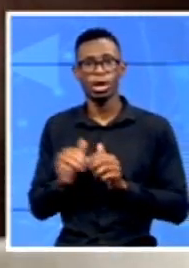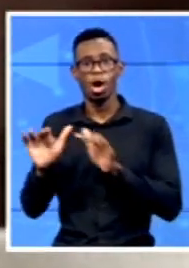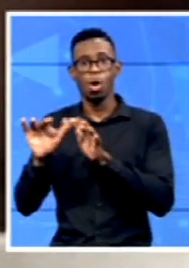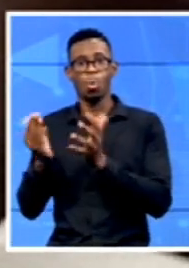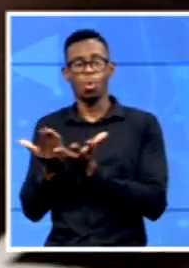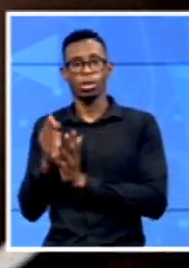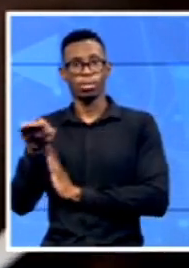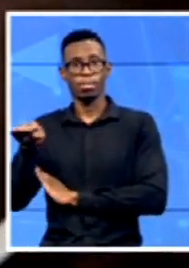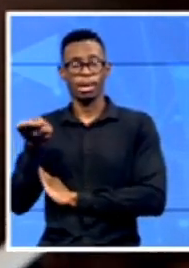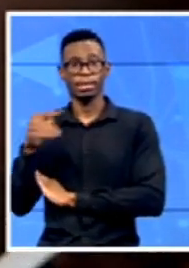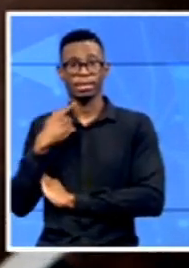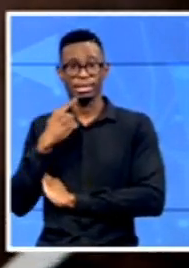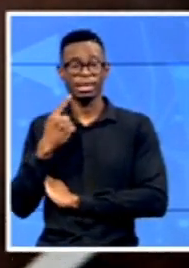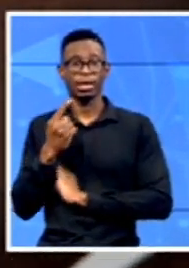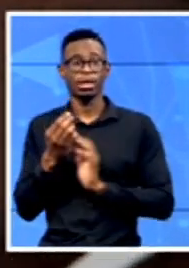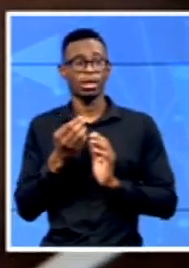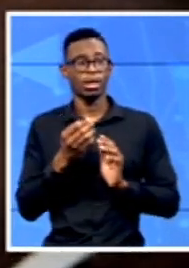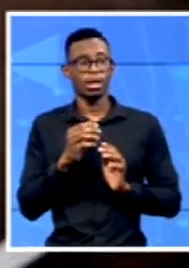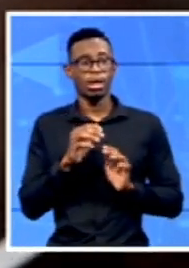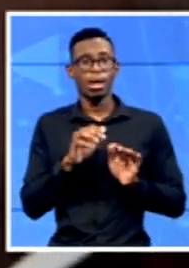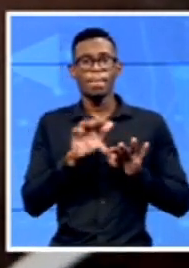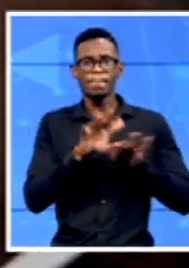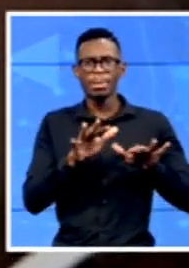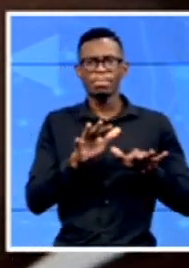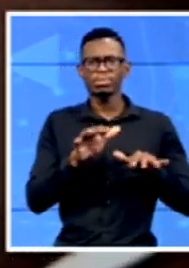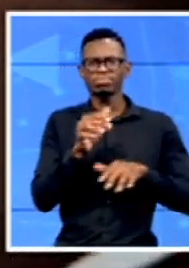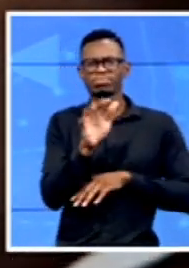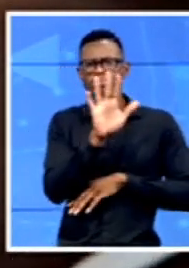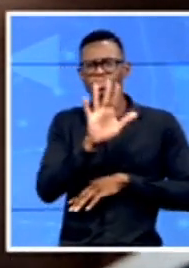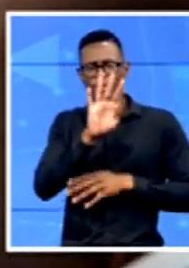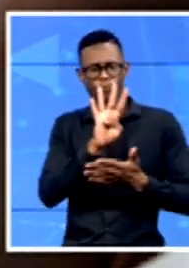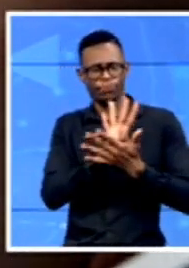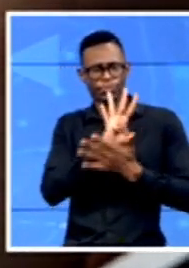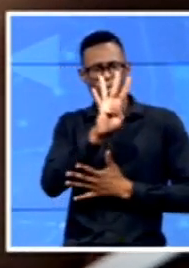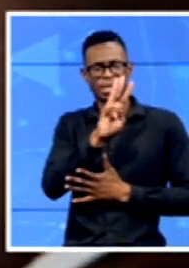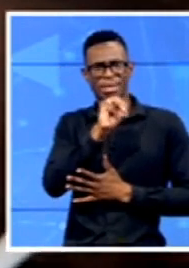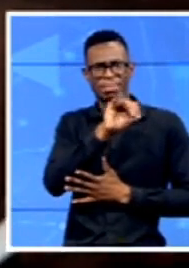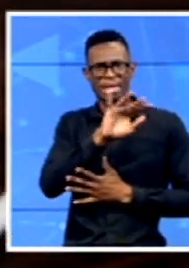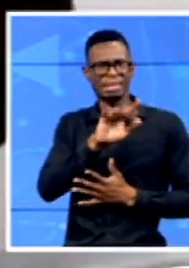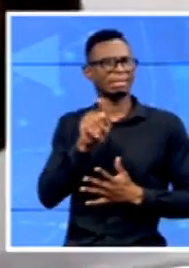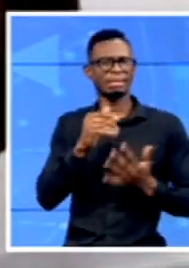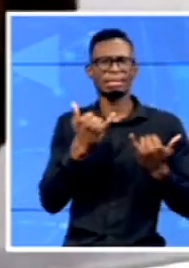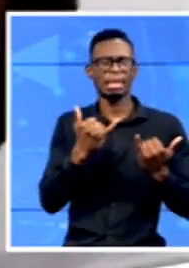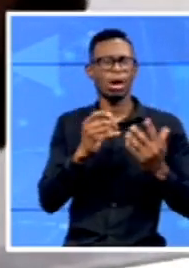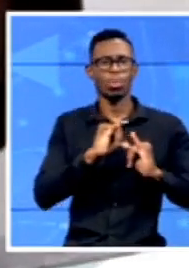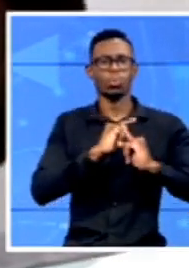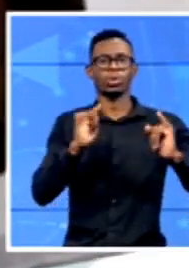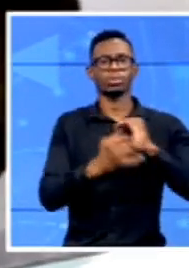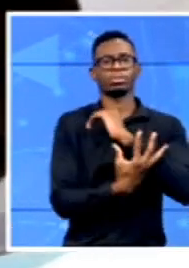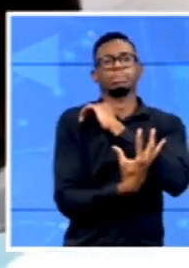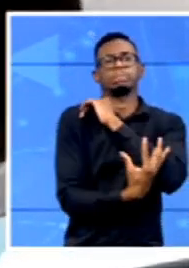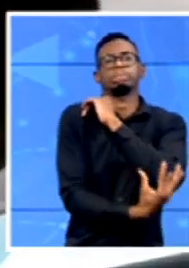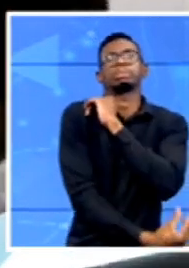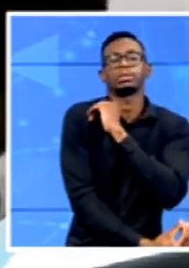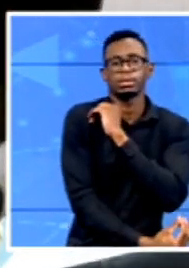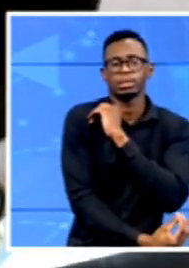in Africa into extreme poverty. Further, the bank estimates that every month of the delay in lifting containment measures